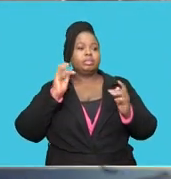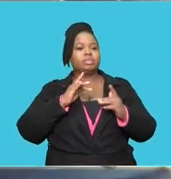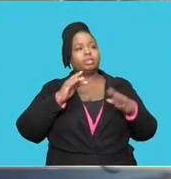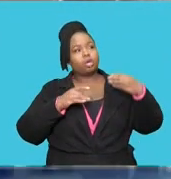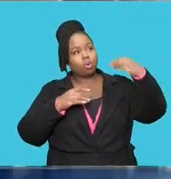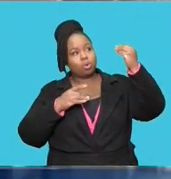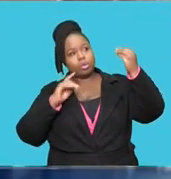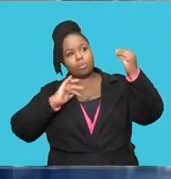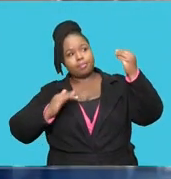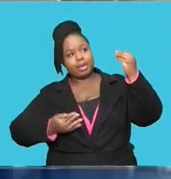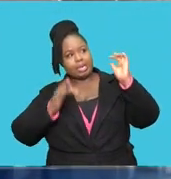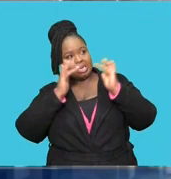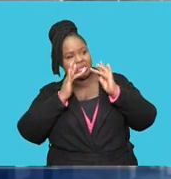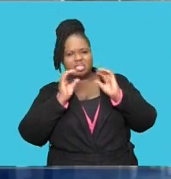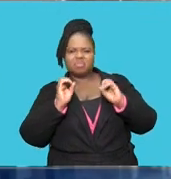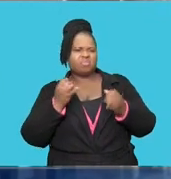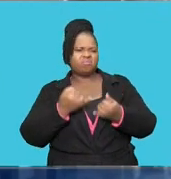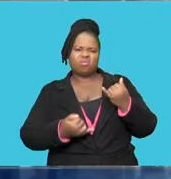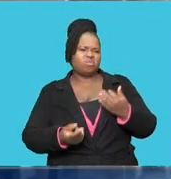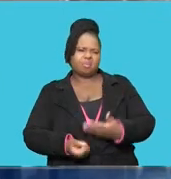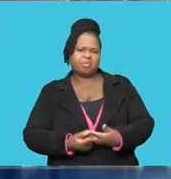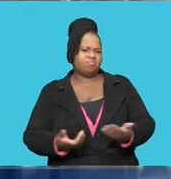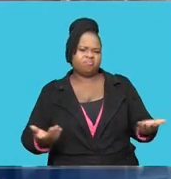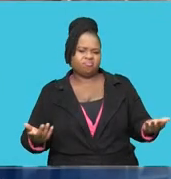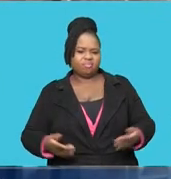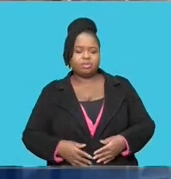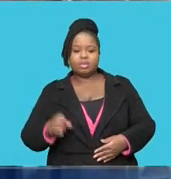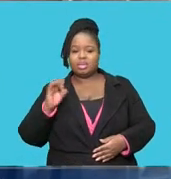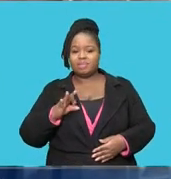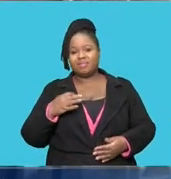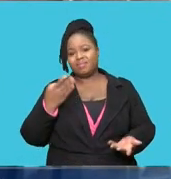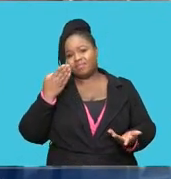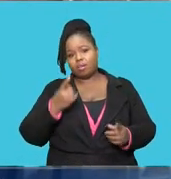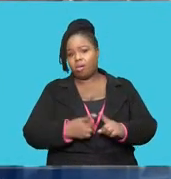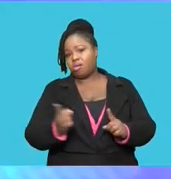women, you know, if back by his side, it's okay.